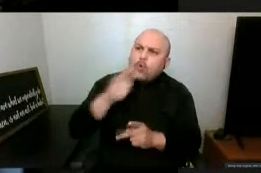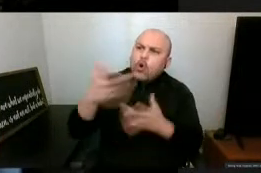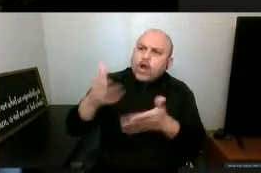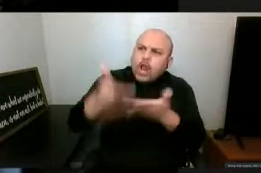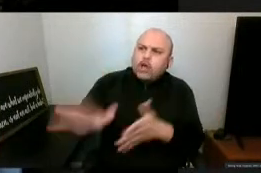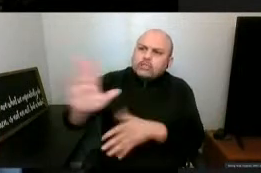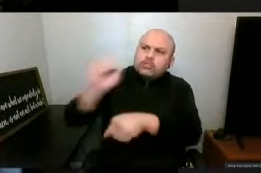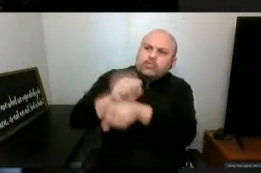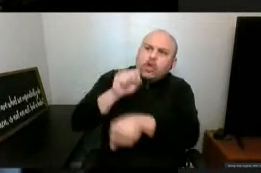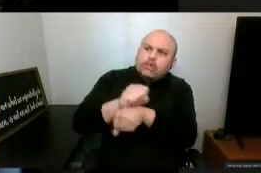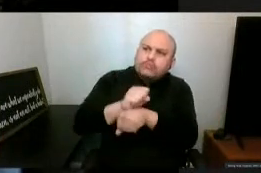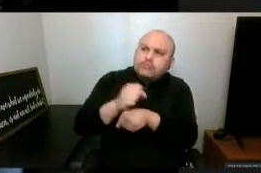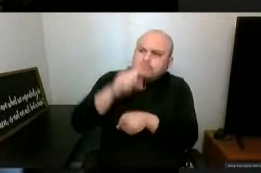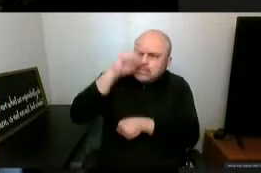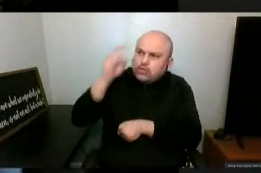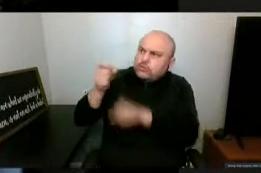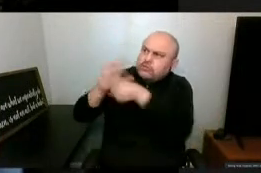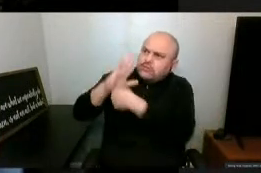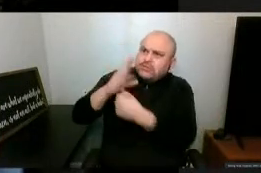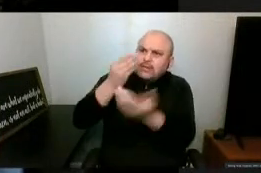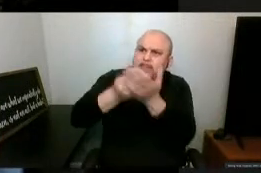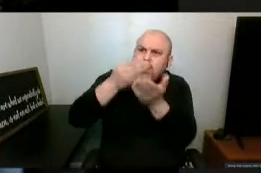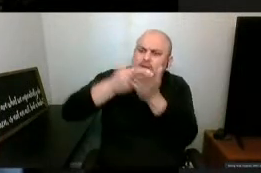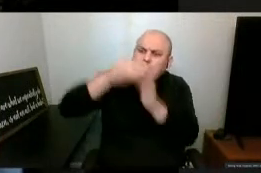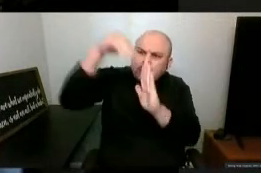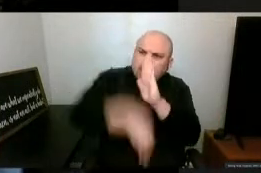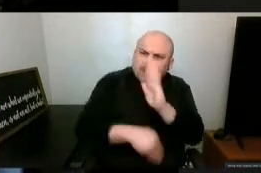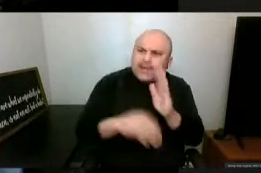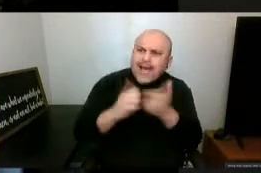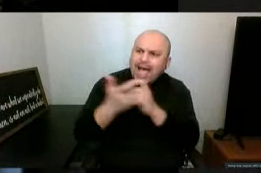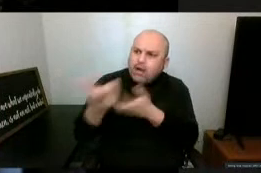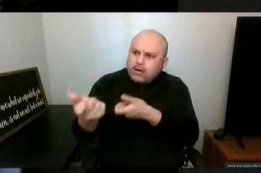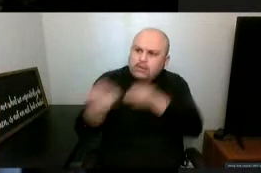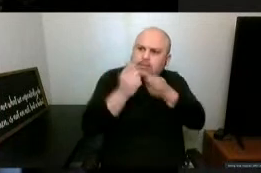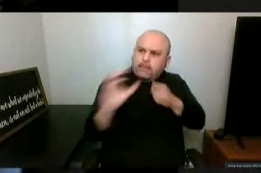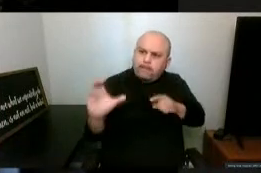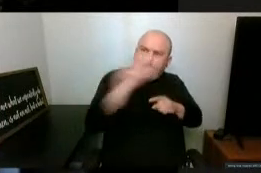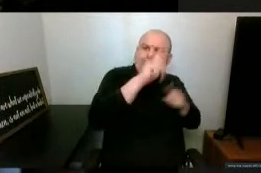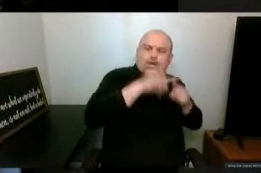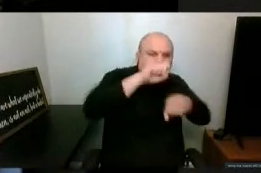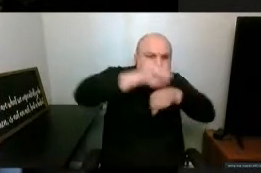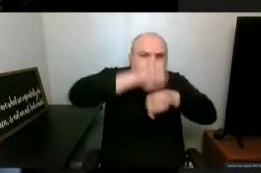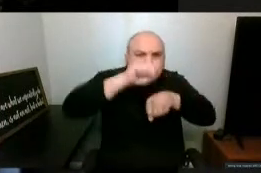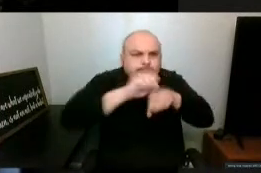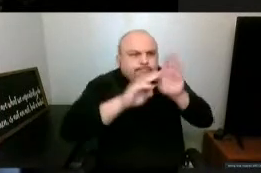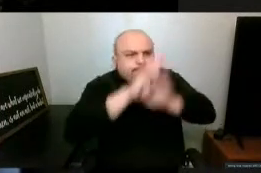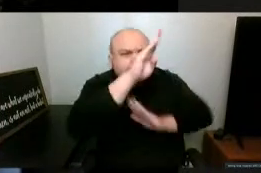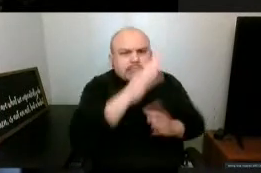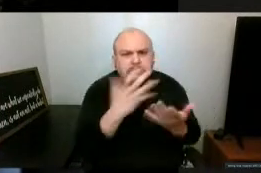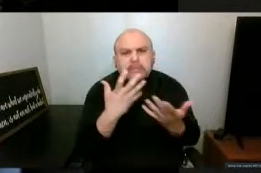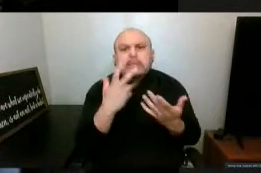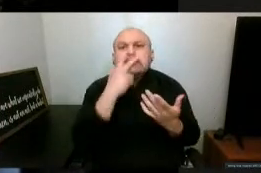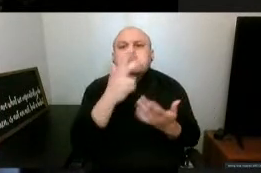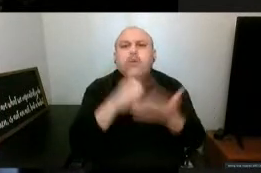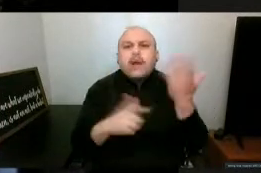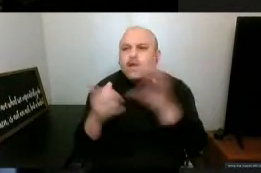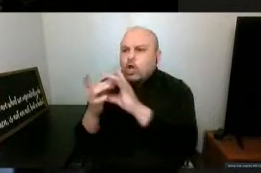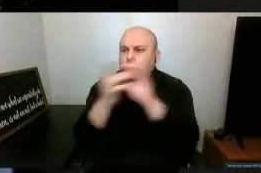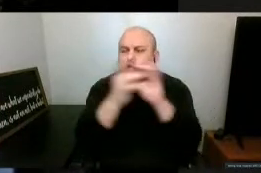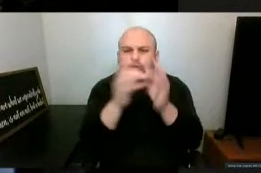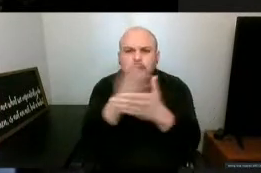and the economic downturn get back into the labor market? And I'm just wondering if you can talk about the connection between mental health and work.